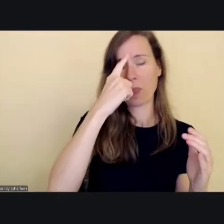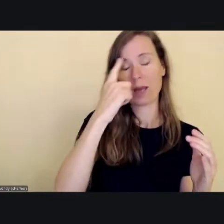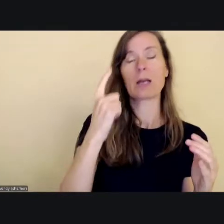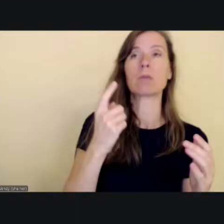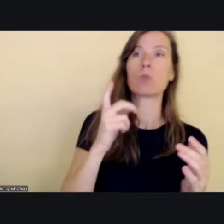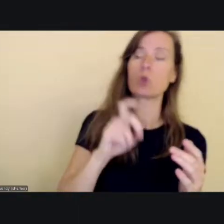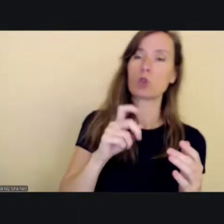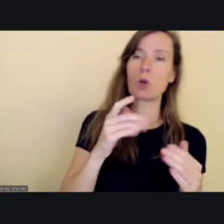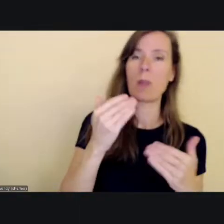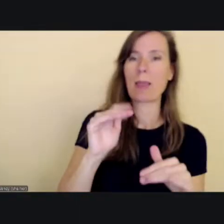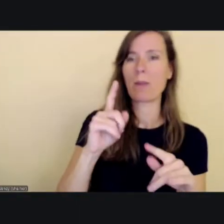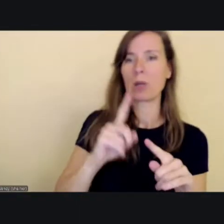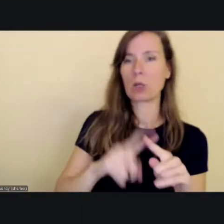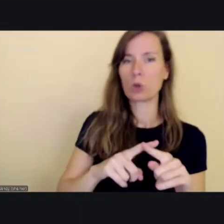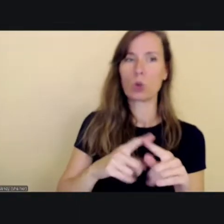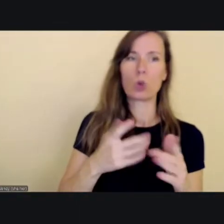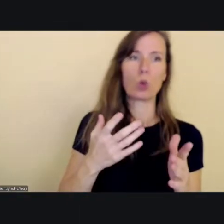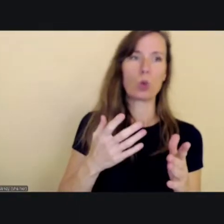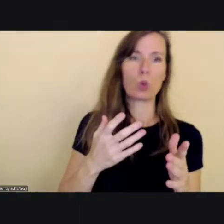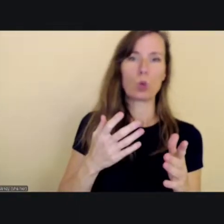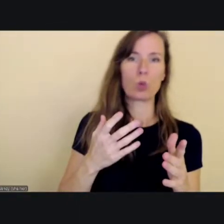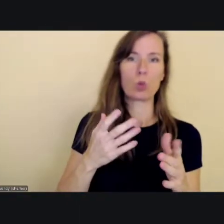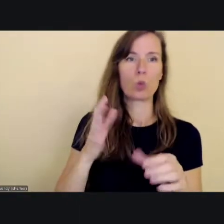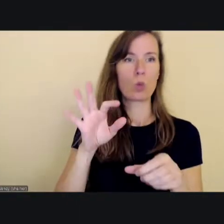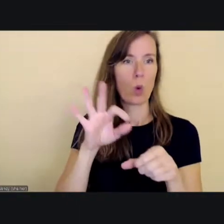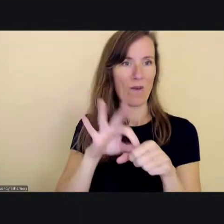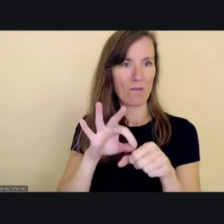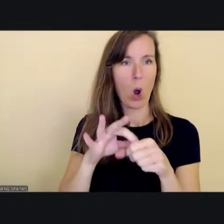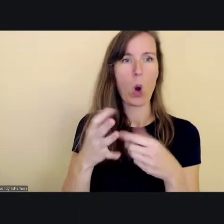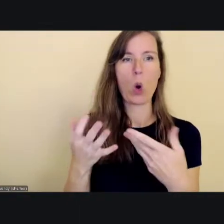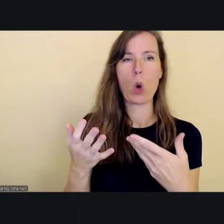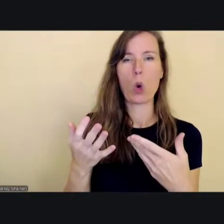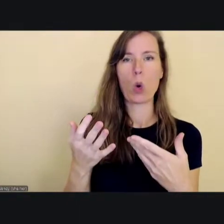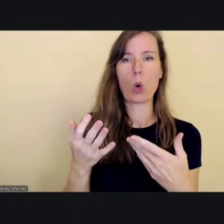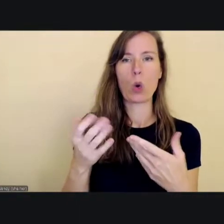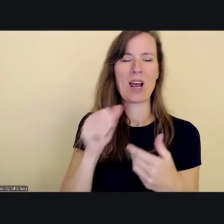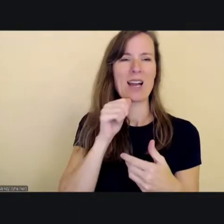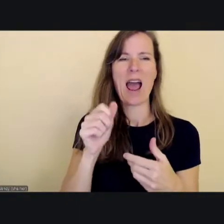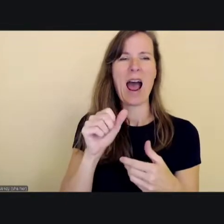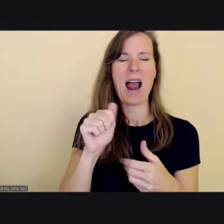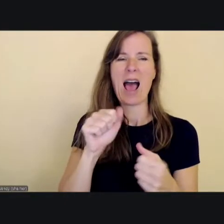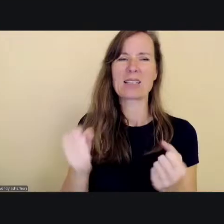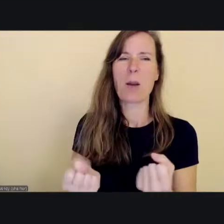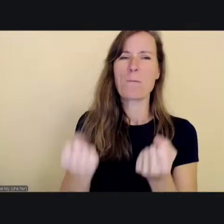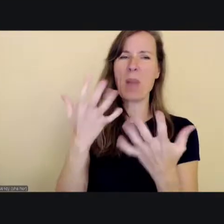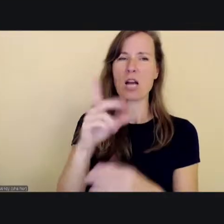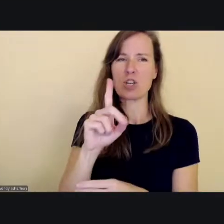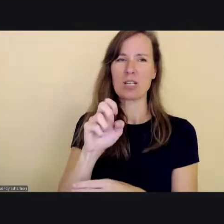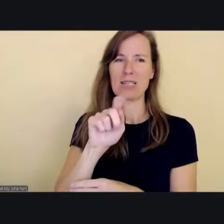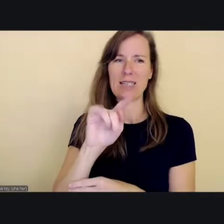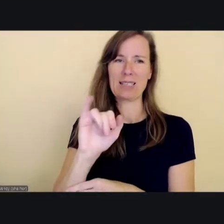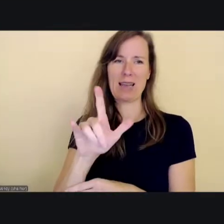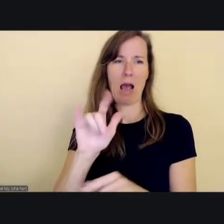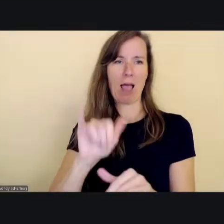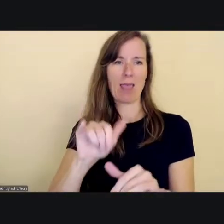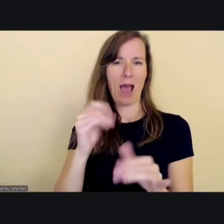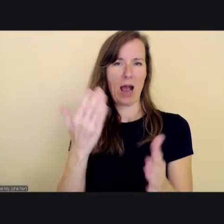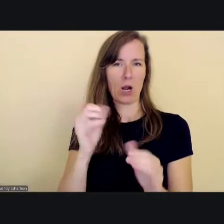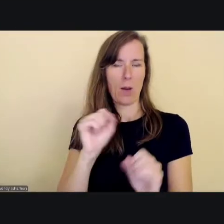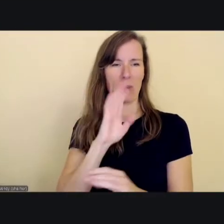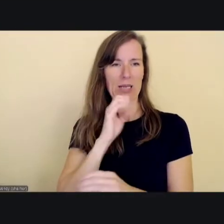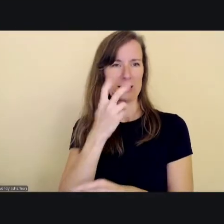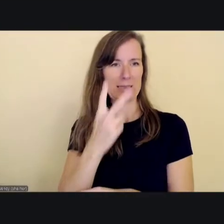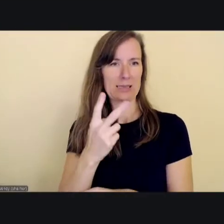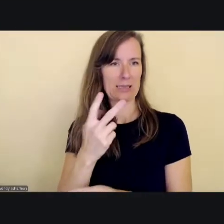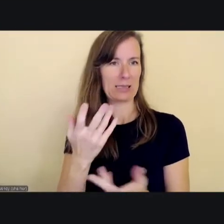not have quite so much detail that can be seen as subjective, and I would like to move much